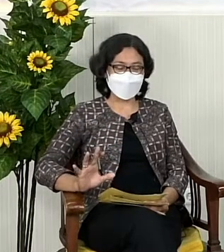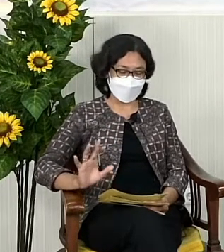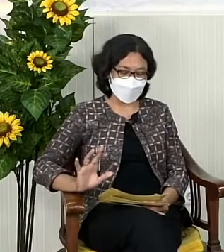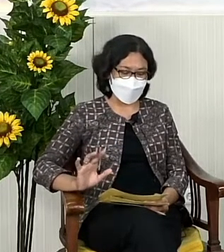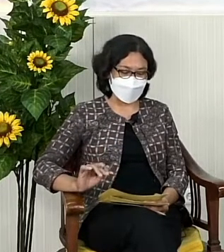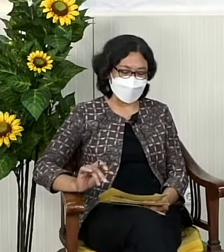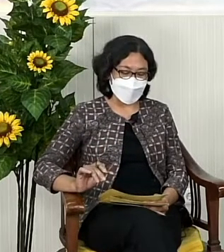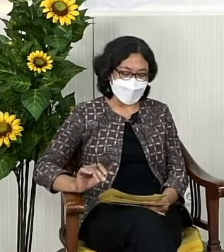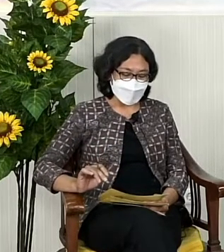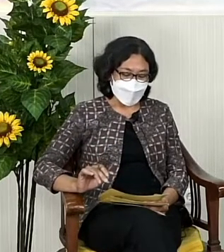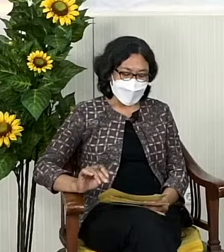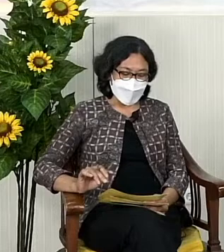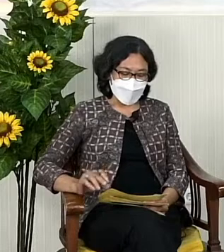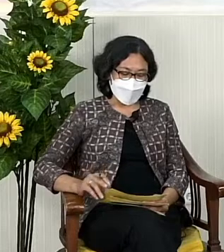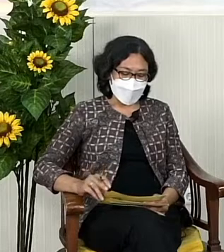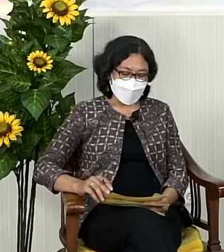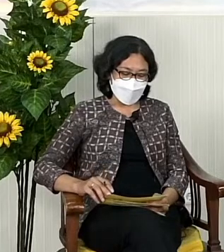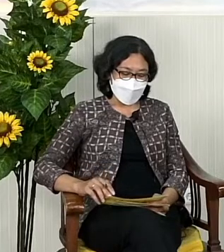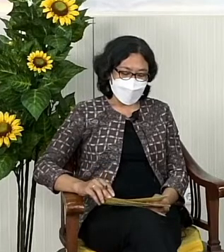other participants.